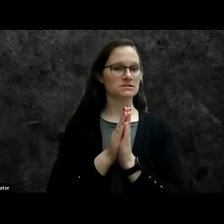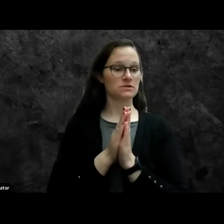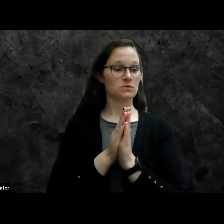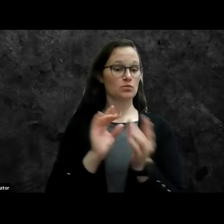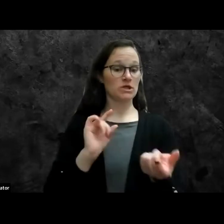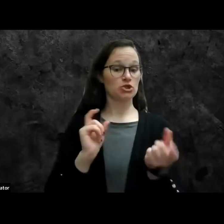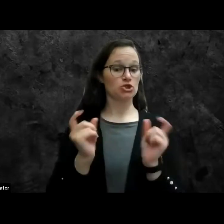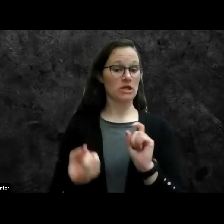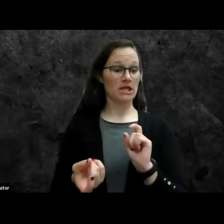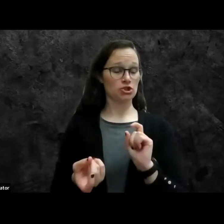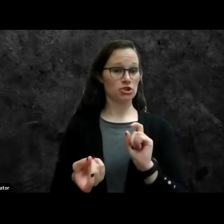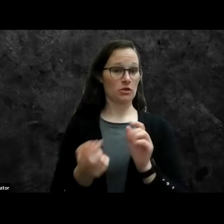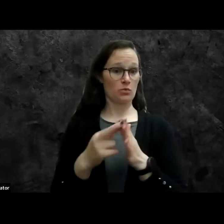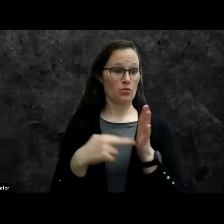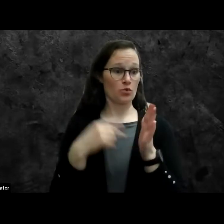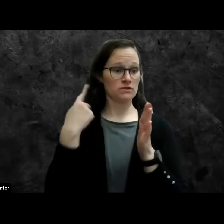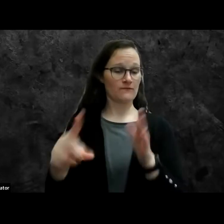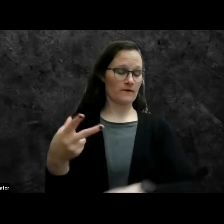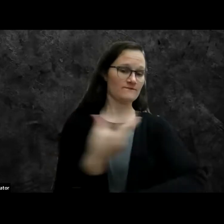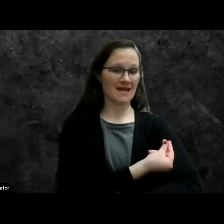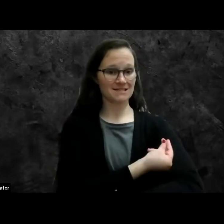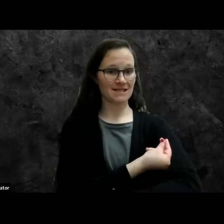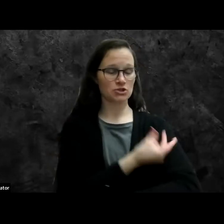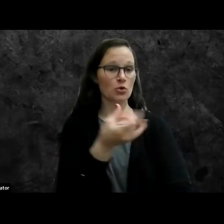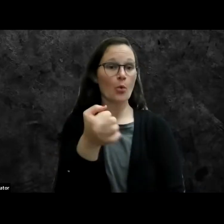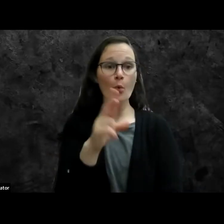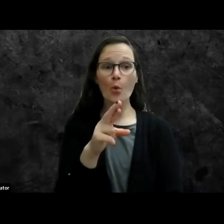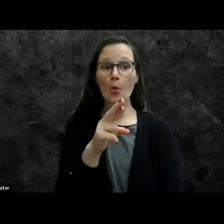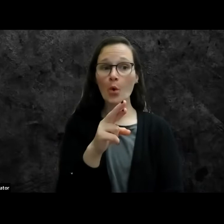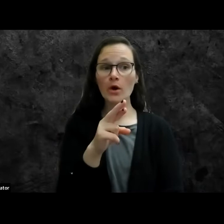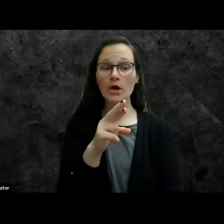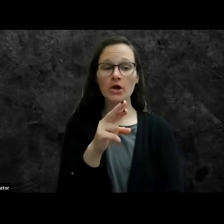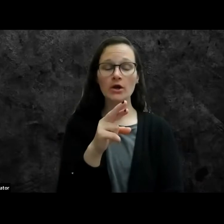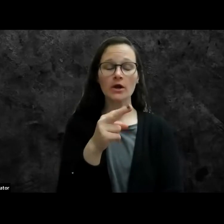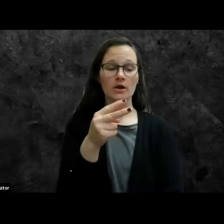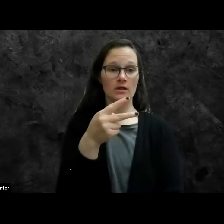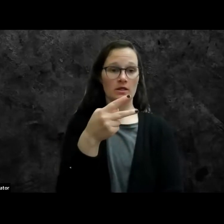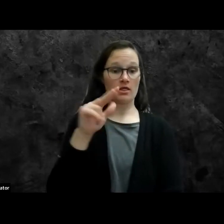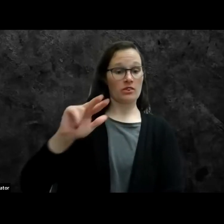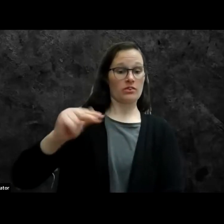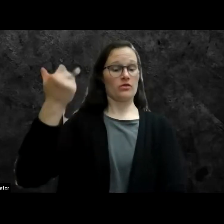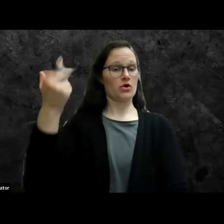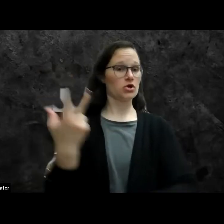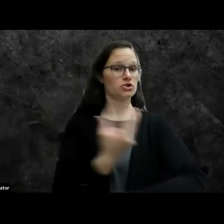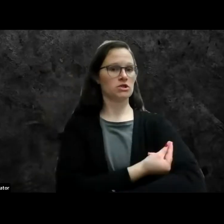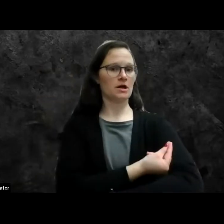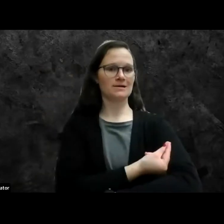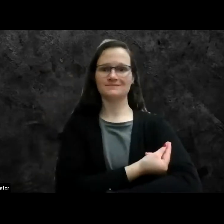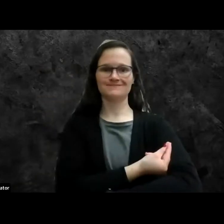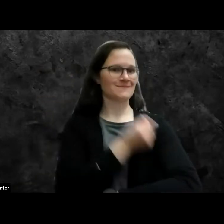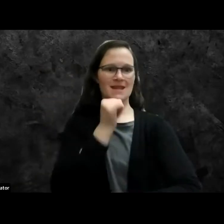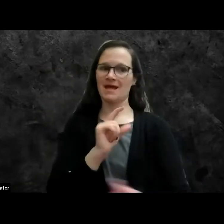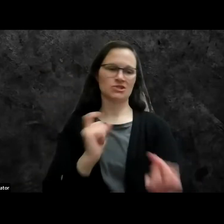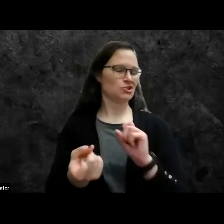the state mandate, and we will continue to do that. It's very, very important that all of our employees get not only vaccinated,